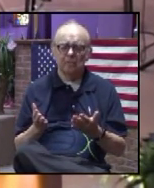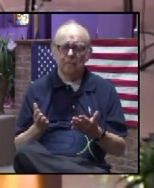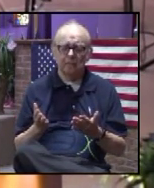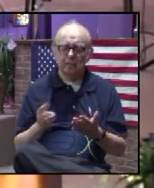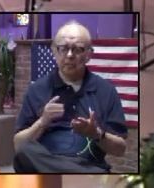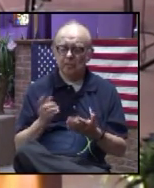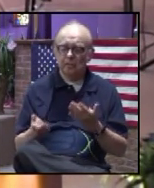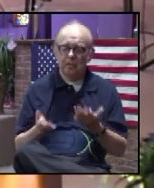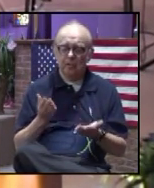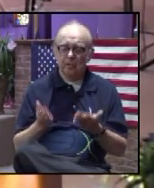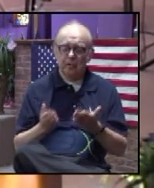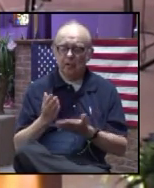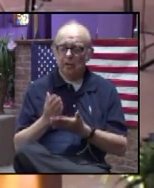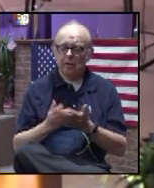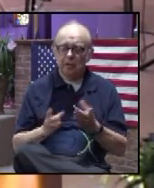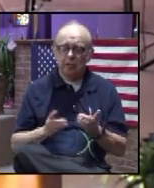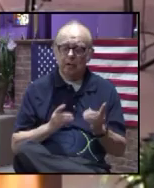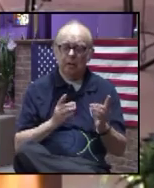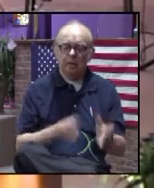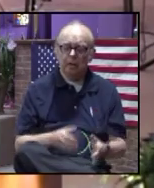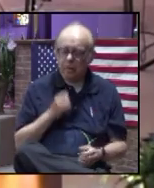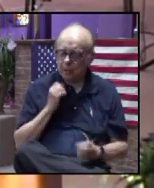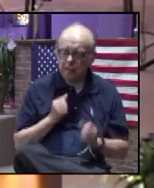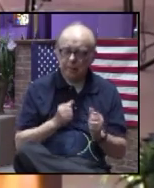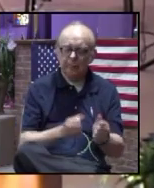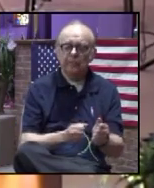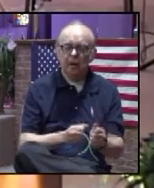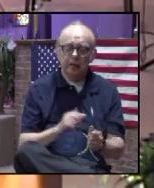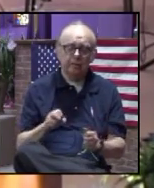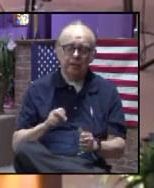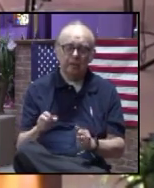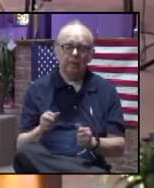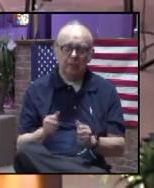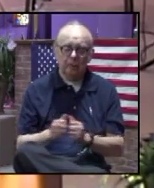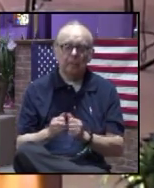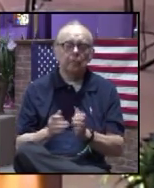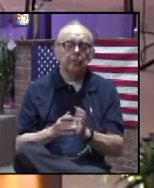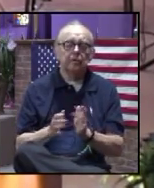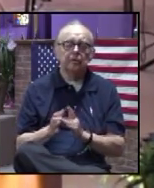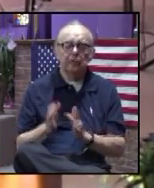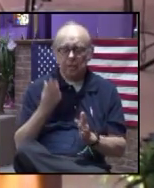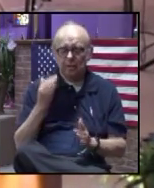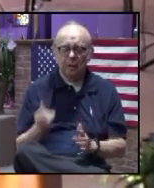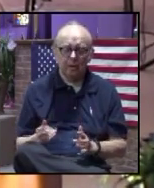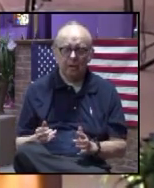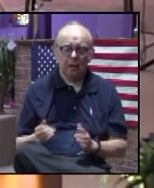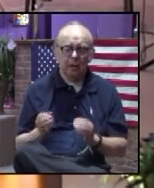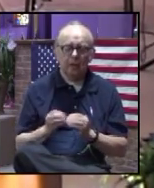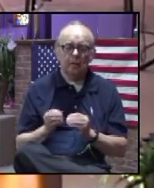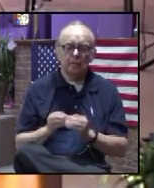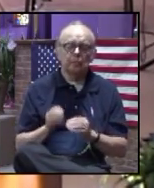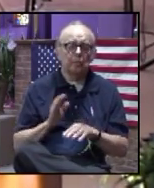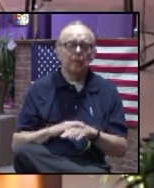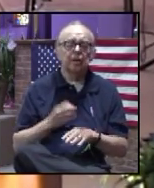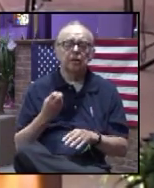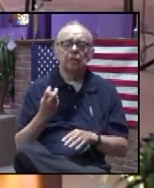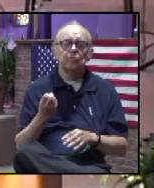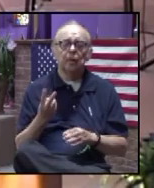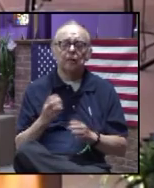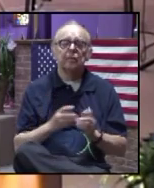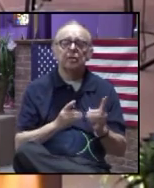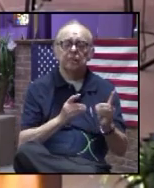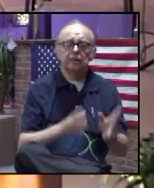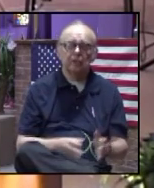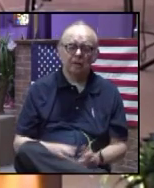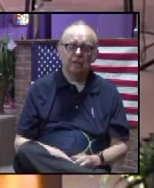These were probably some of those disciples who had been following and traveled places with Jesus, because there were more than just 12.